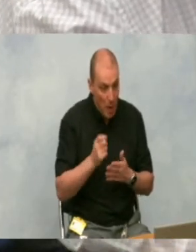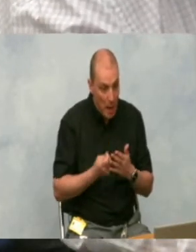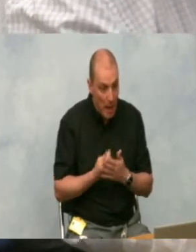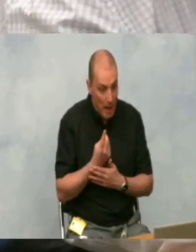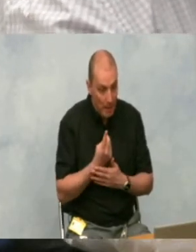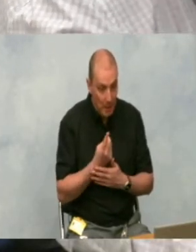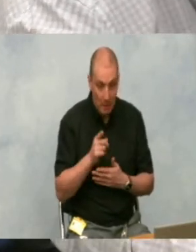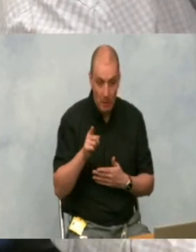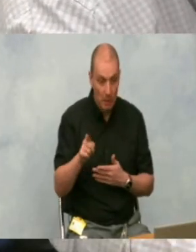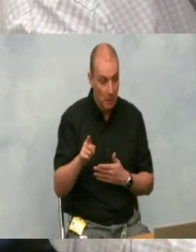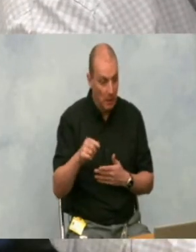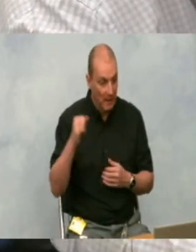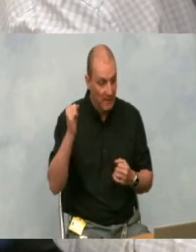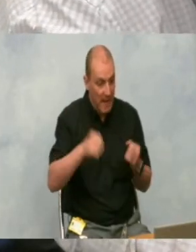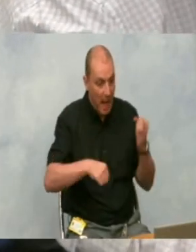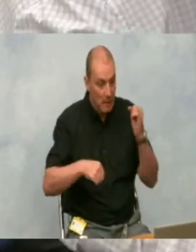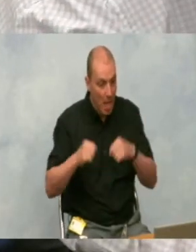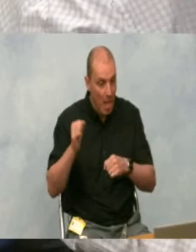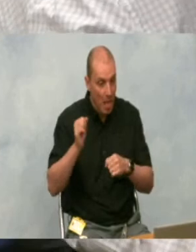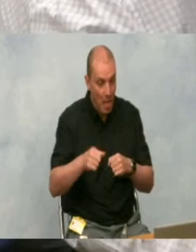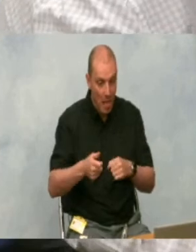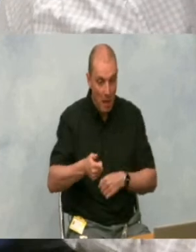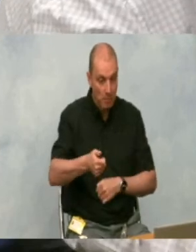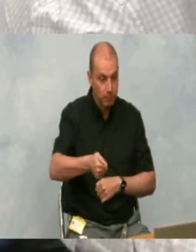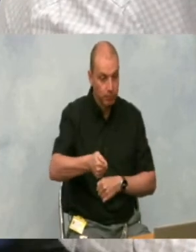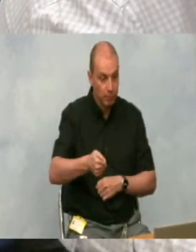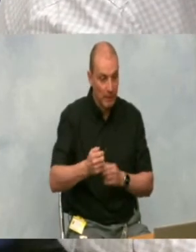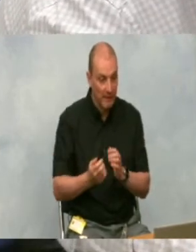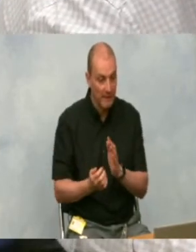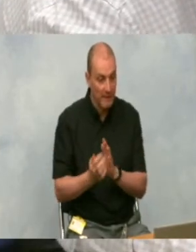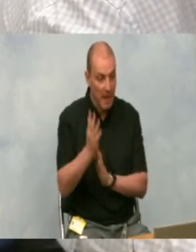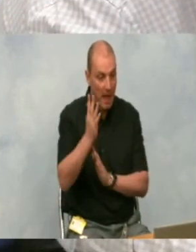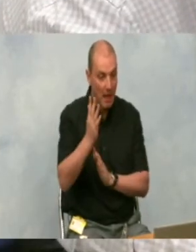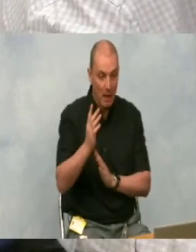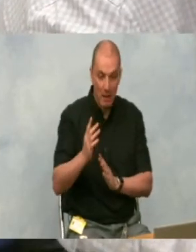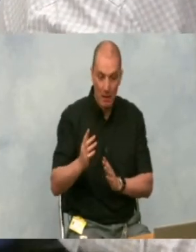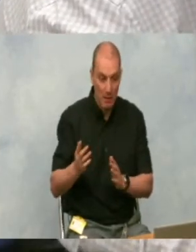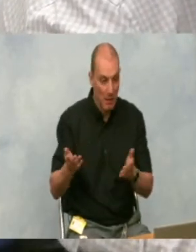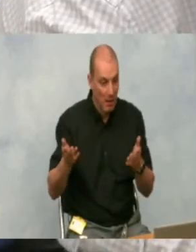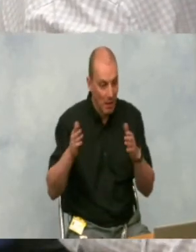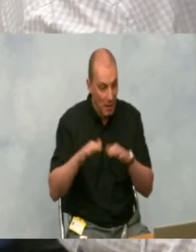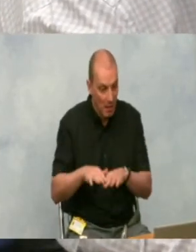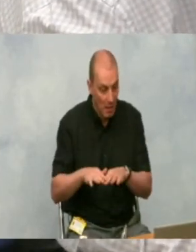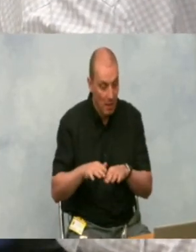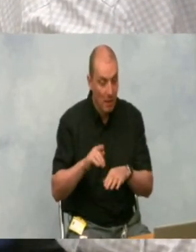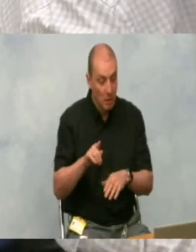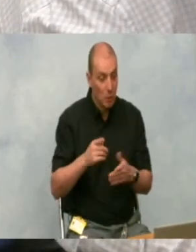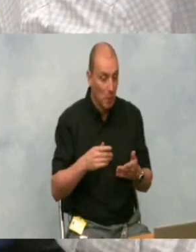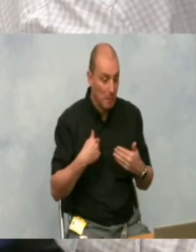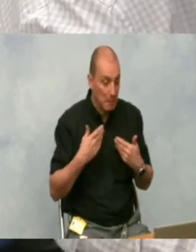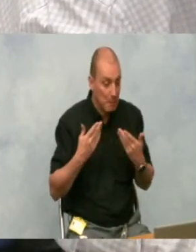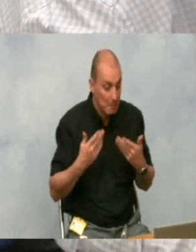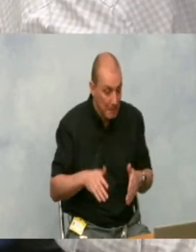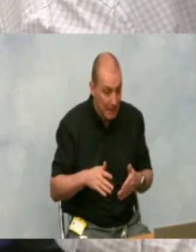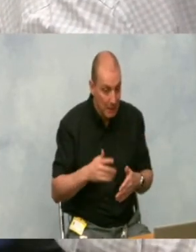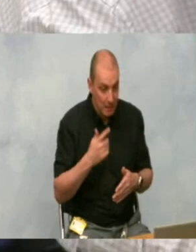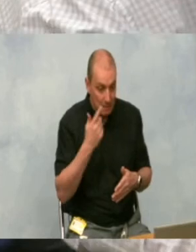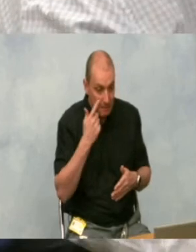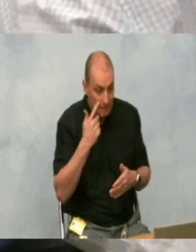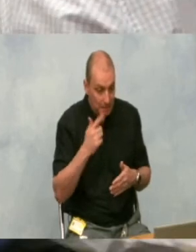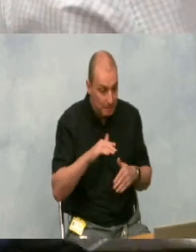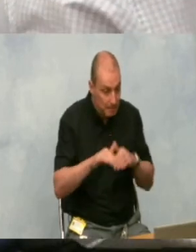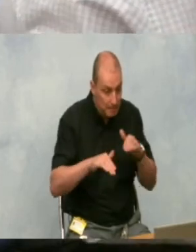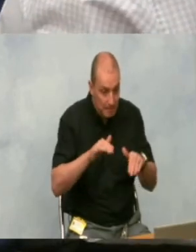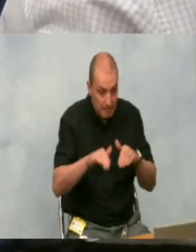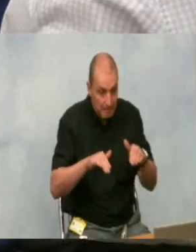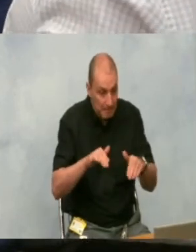have other added costs. So we've been out to the market. The market are not interested. That's the bottom line. And as